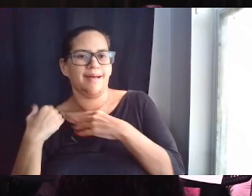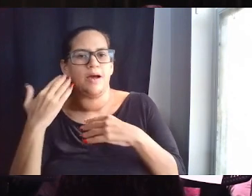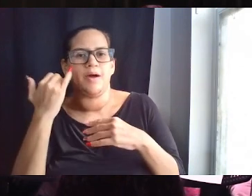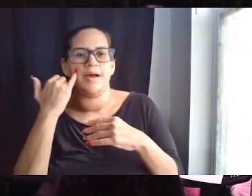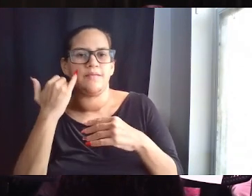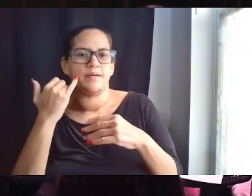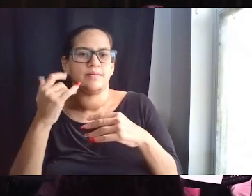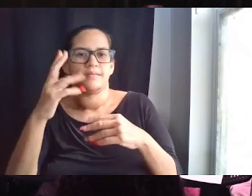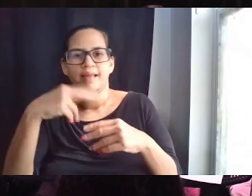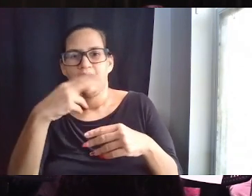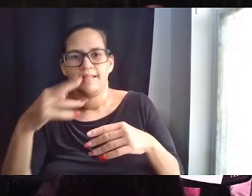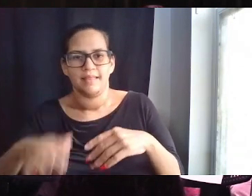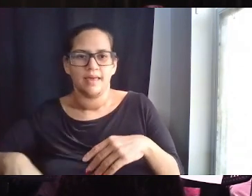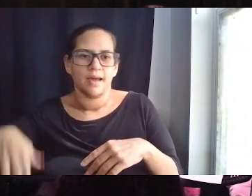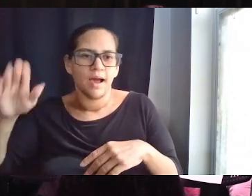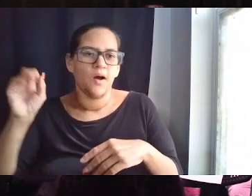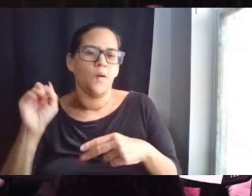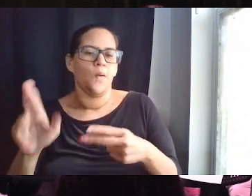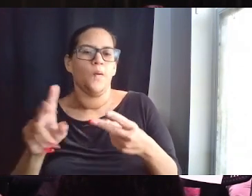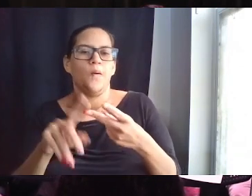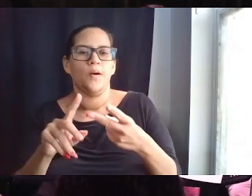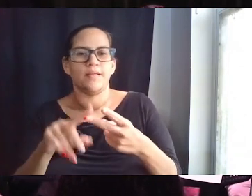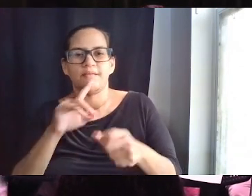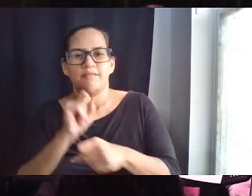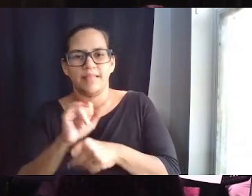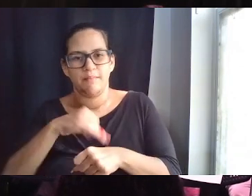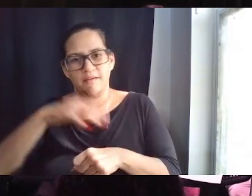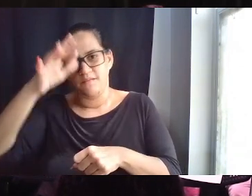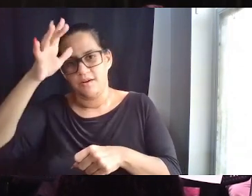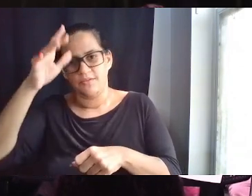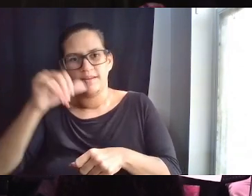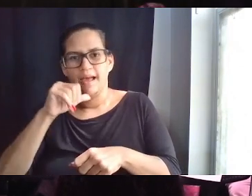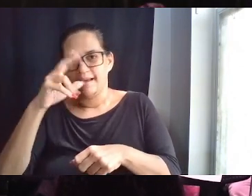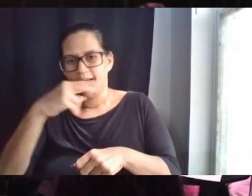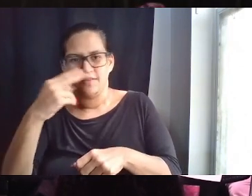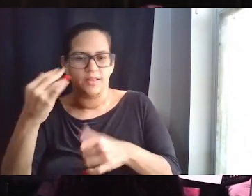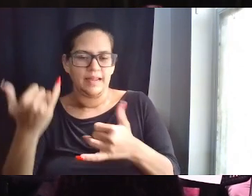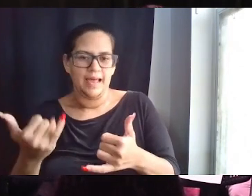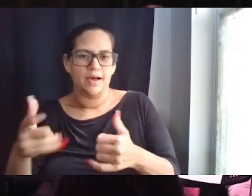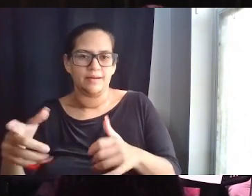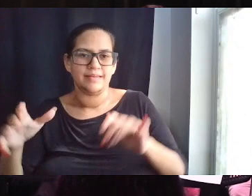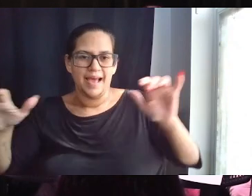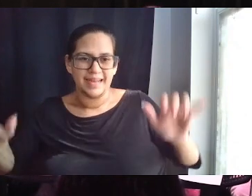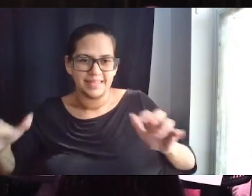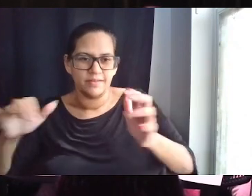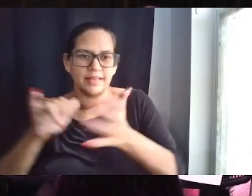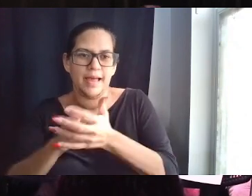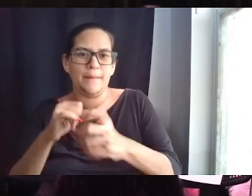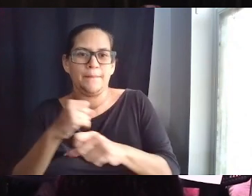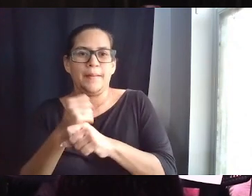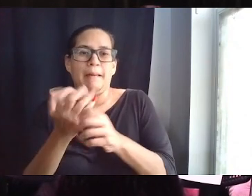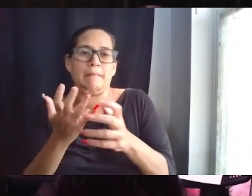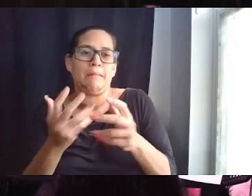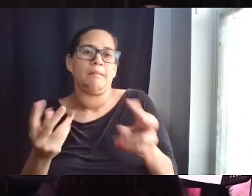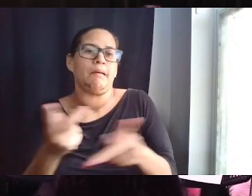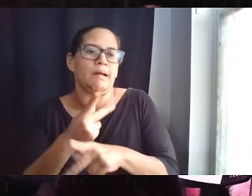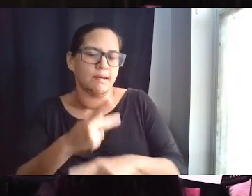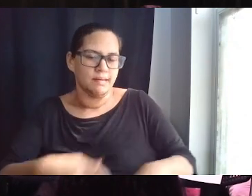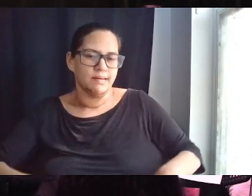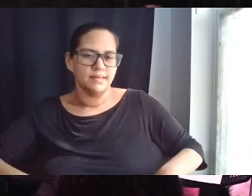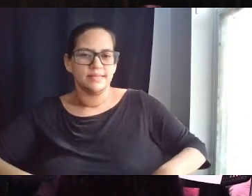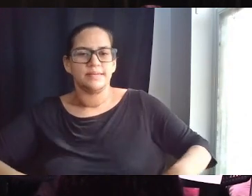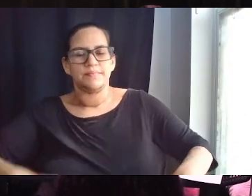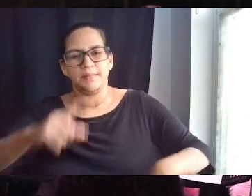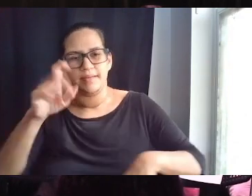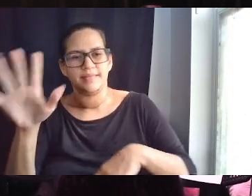upbringing or the fact that my father's no longer Catholic and now is an activist, which is maybe worse, because his idea was always,